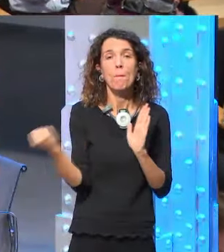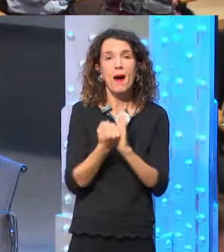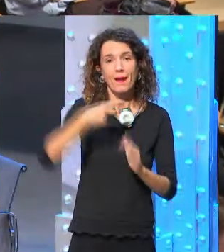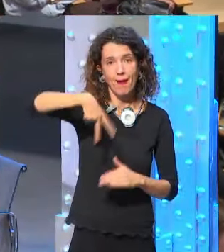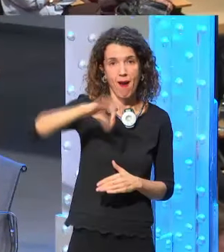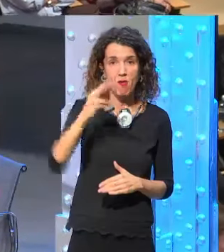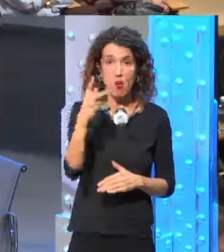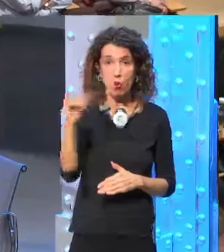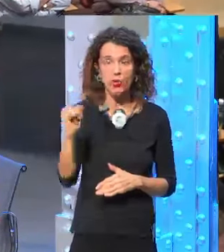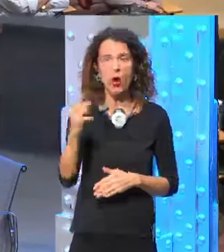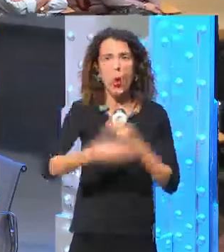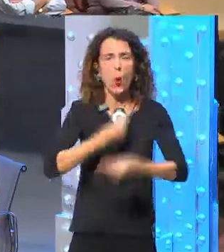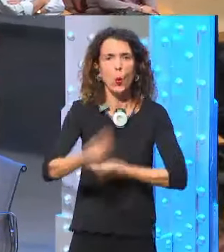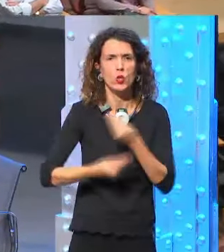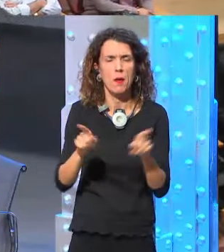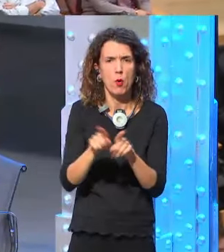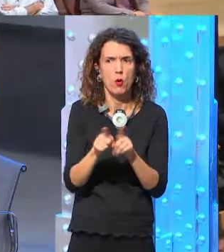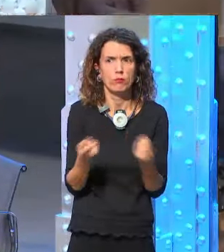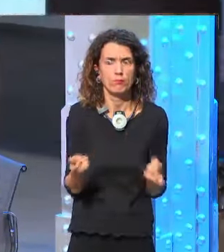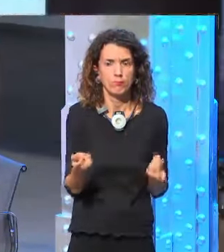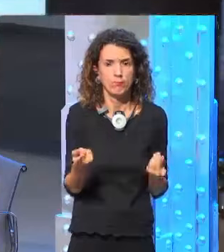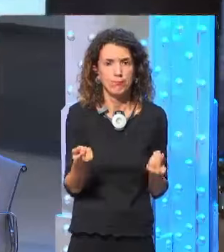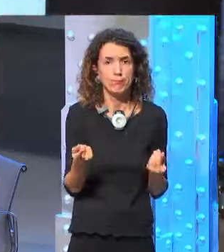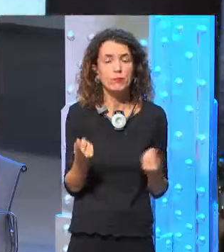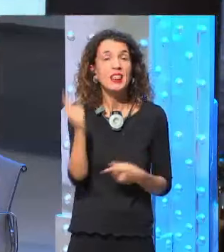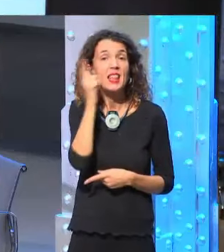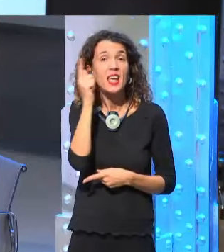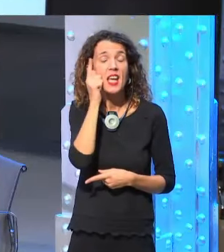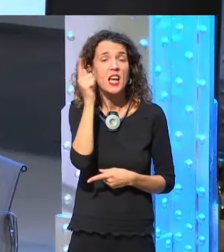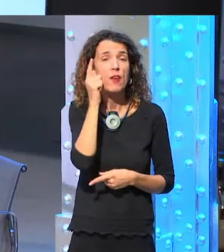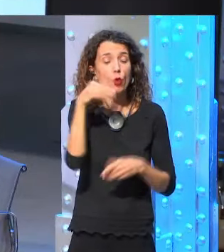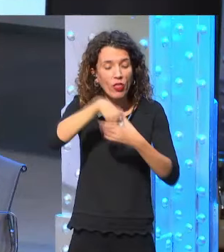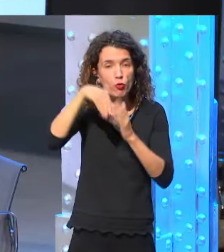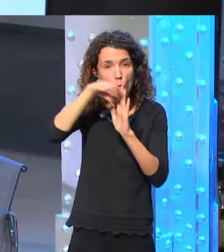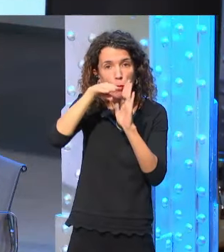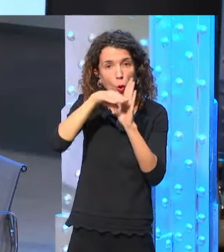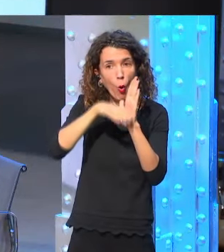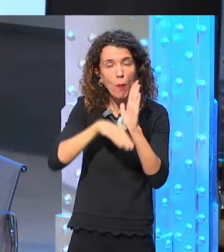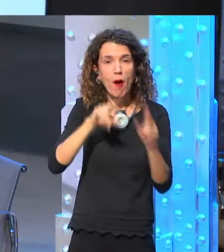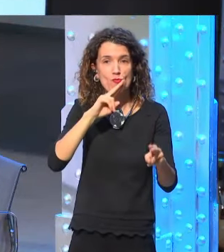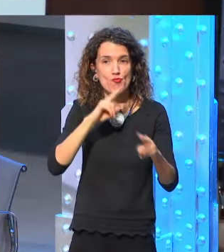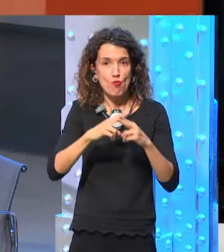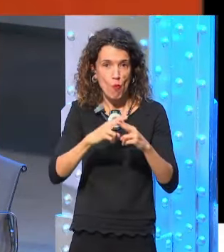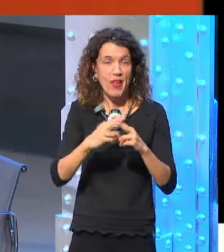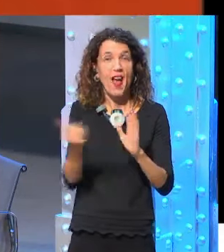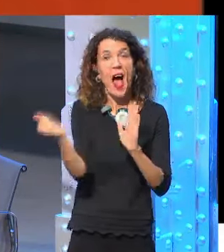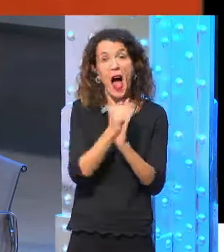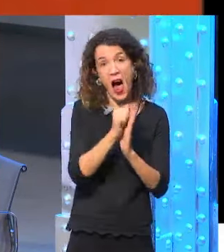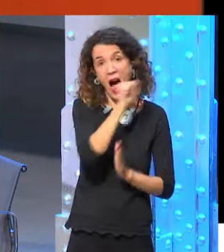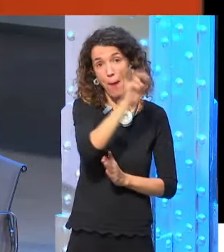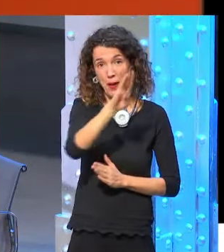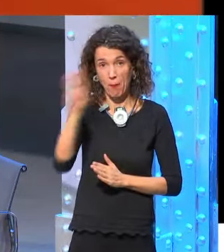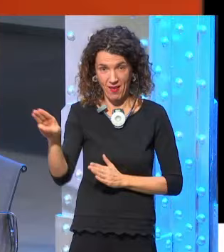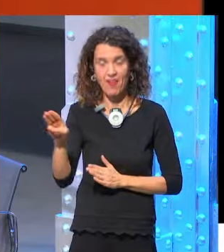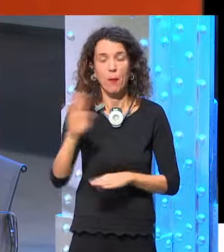phone and wrote a little software, today you would call it app, that enabled you to design a table on